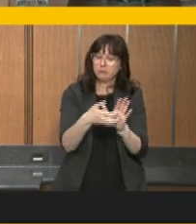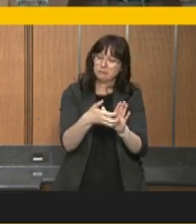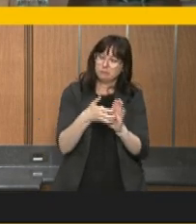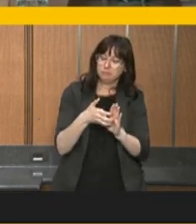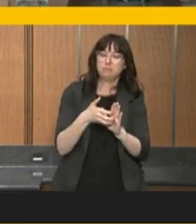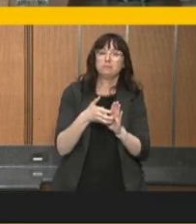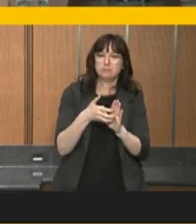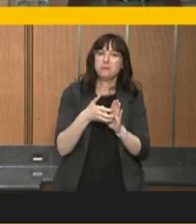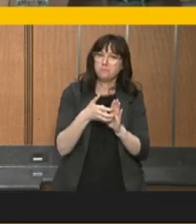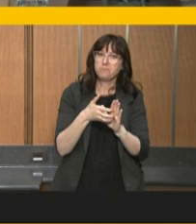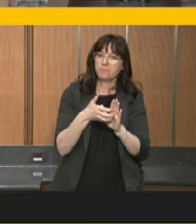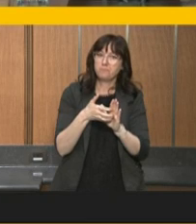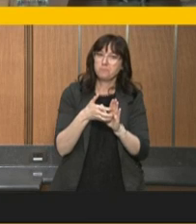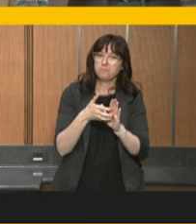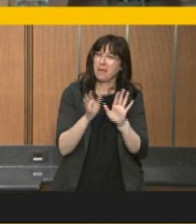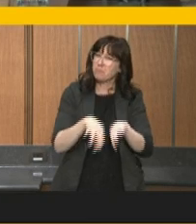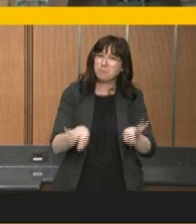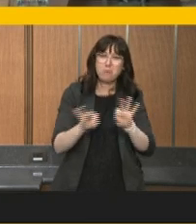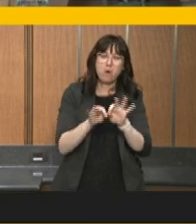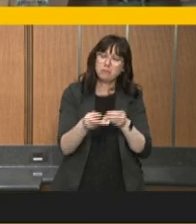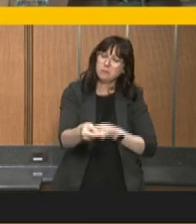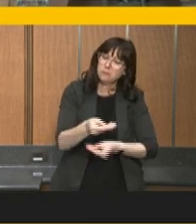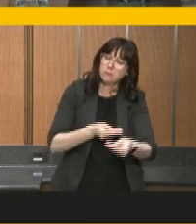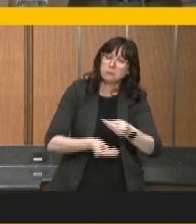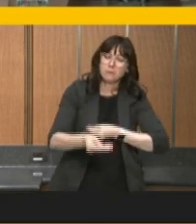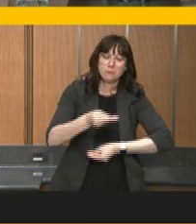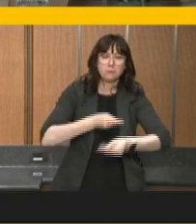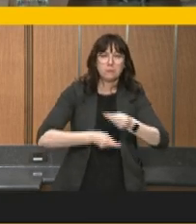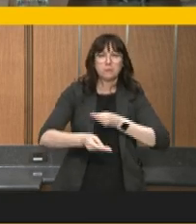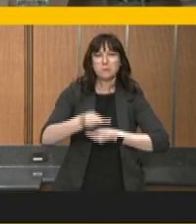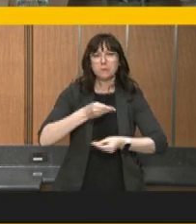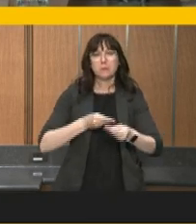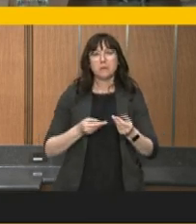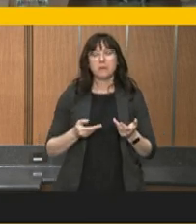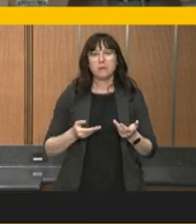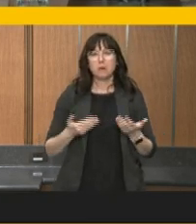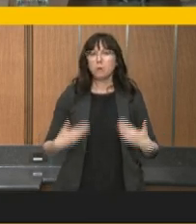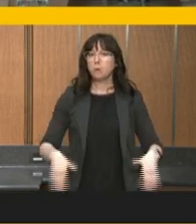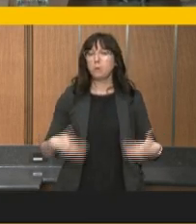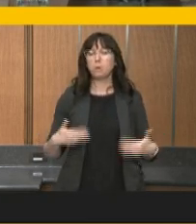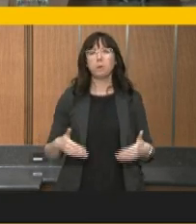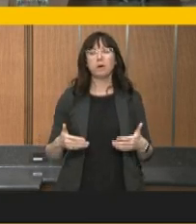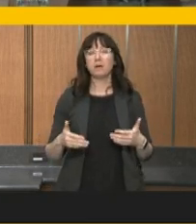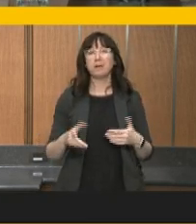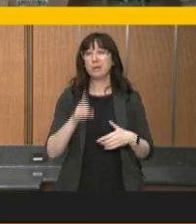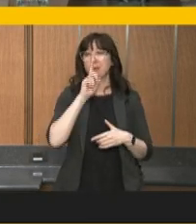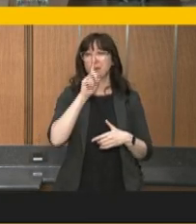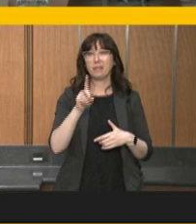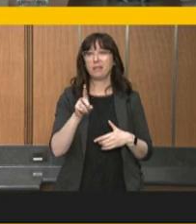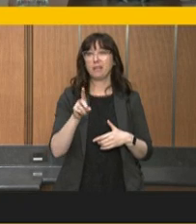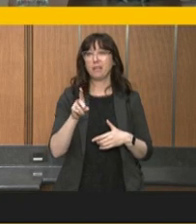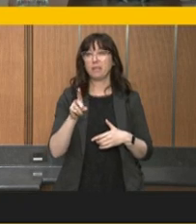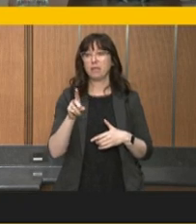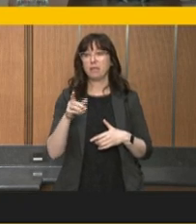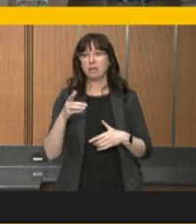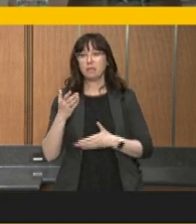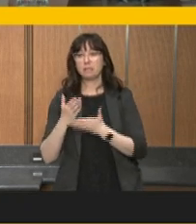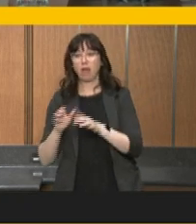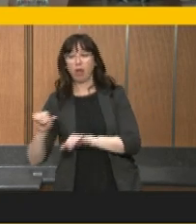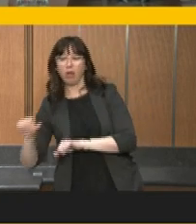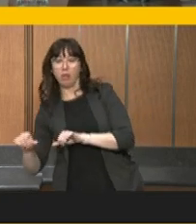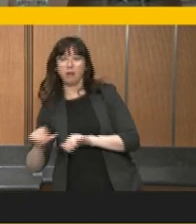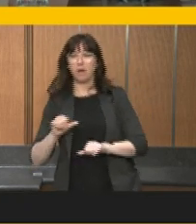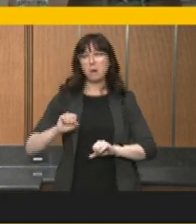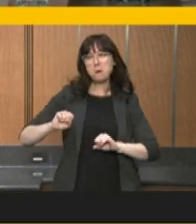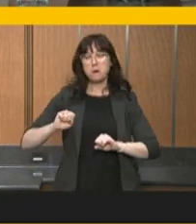very important trade between our two countries. There was not even an atom, a molecule of